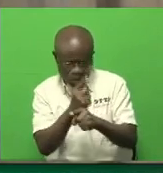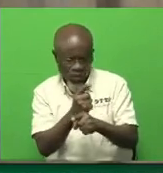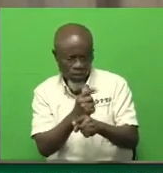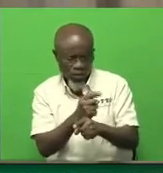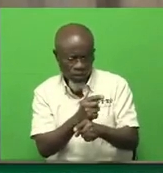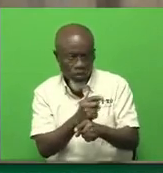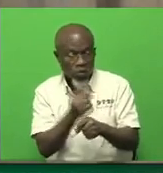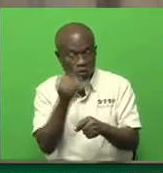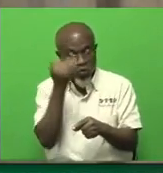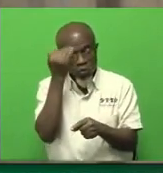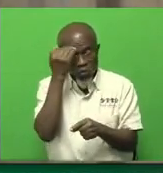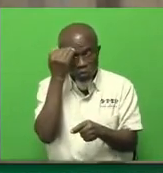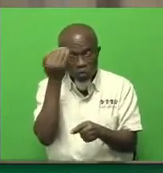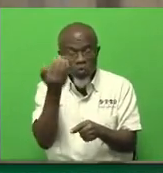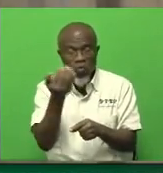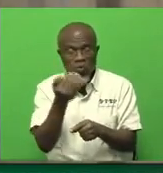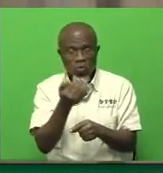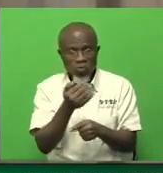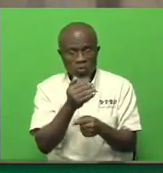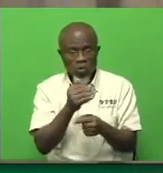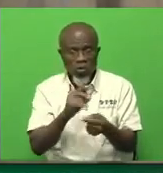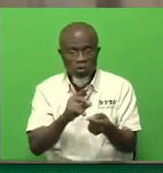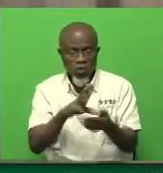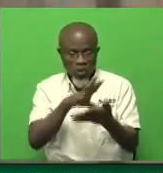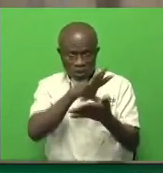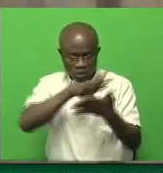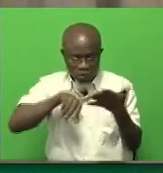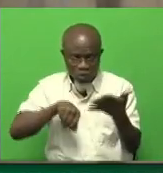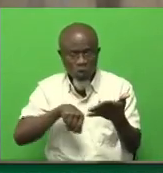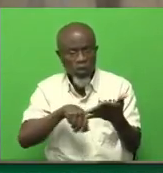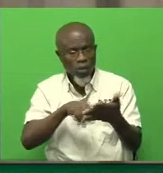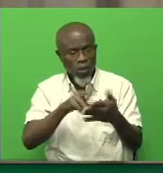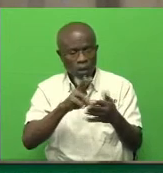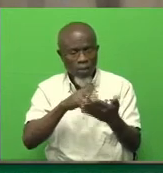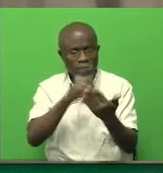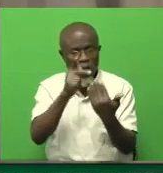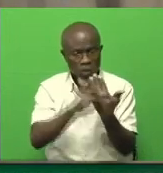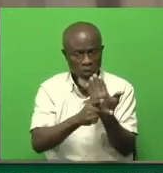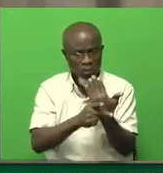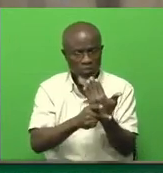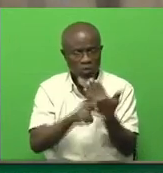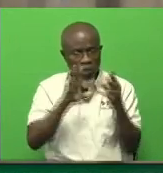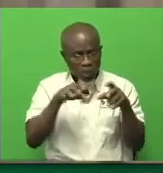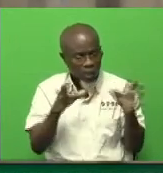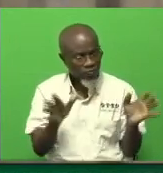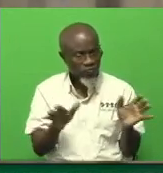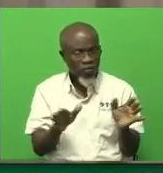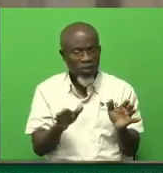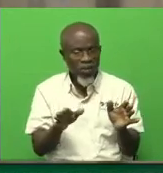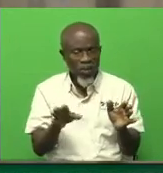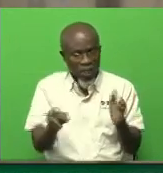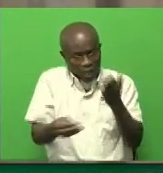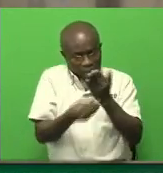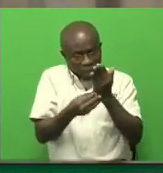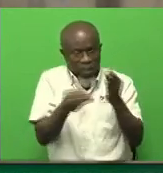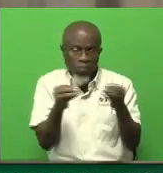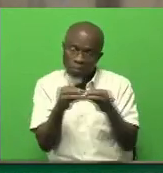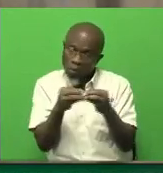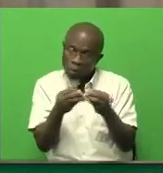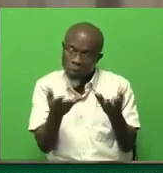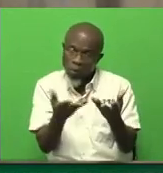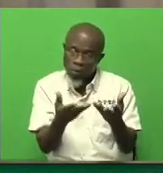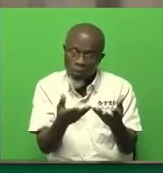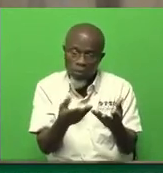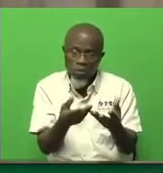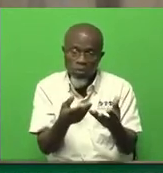you knew where you would be able to access the laptop you could have expanded the program you could have delivered devices to students in